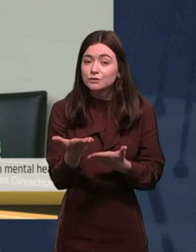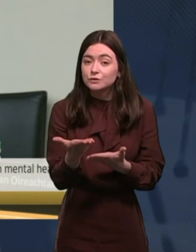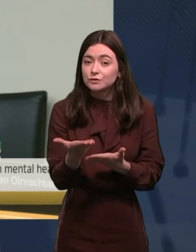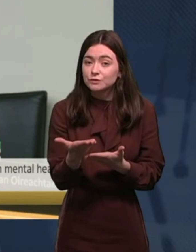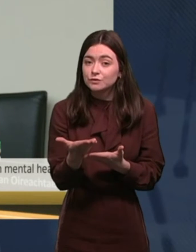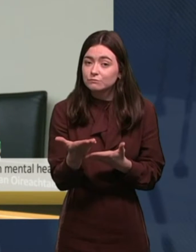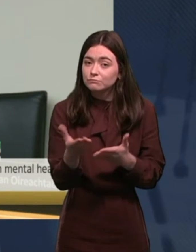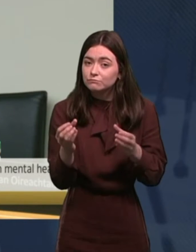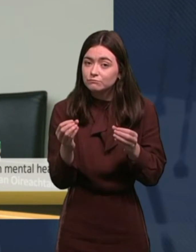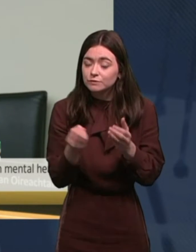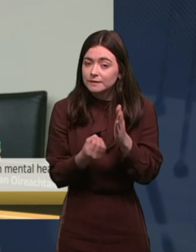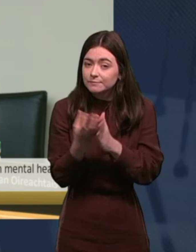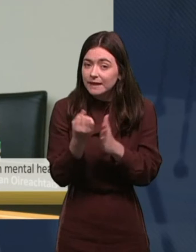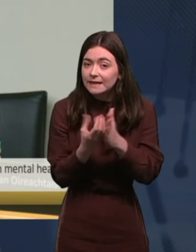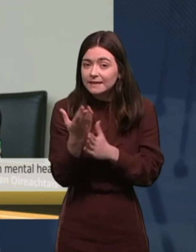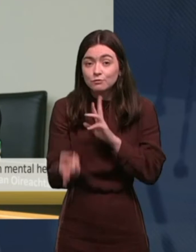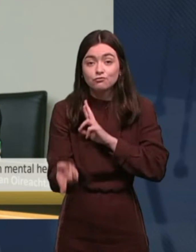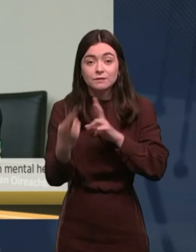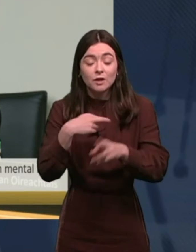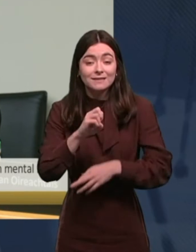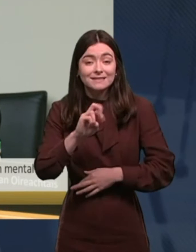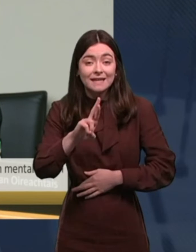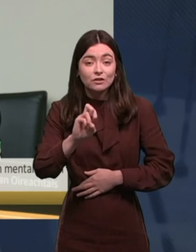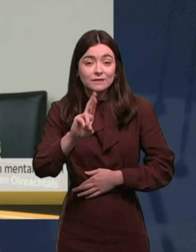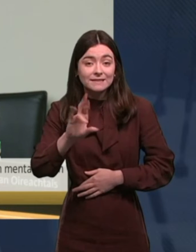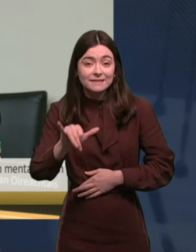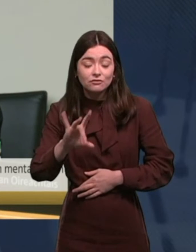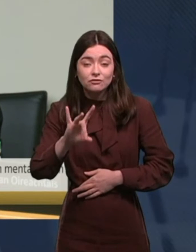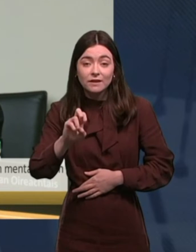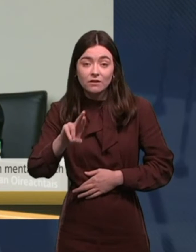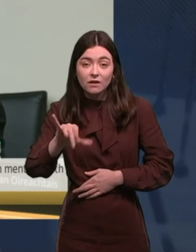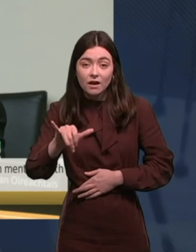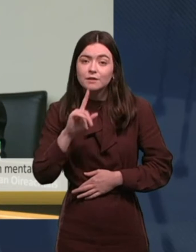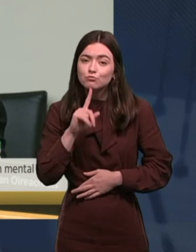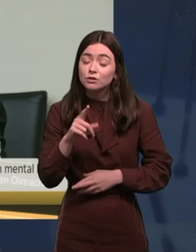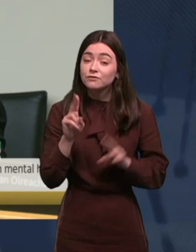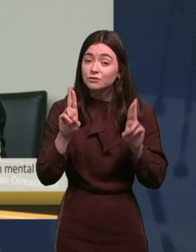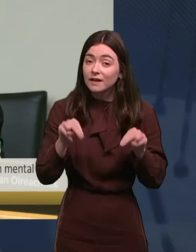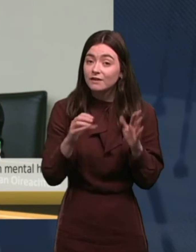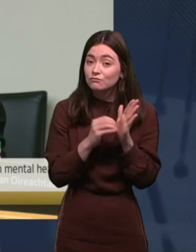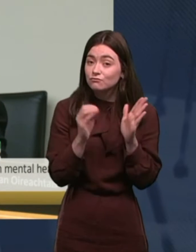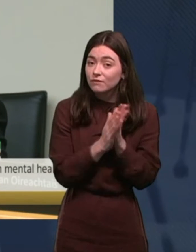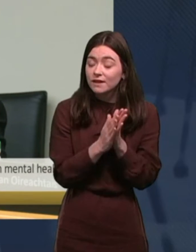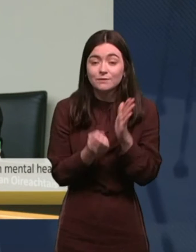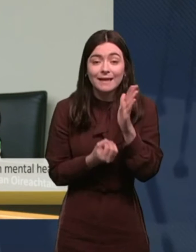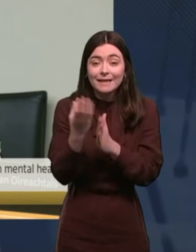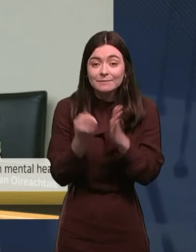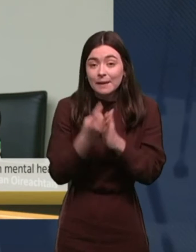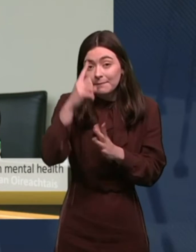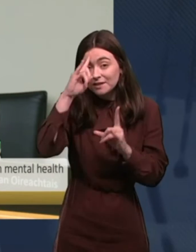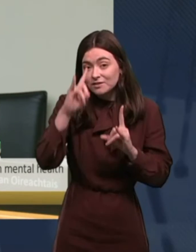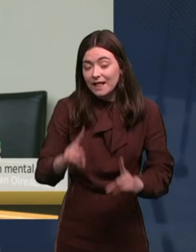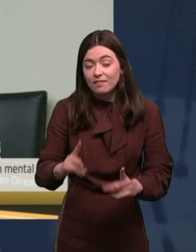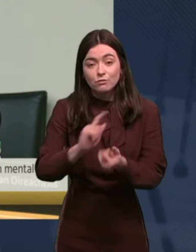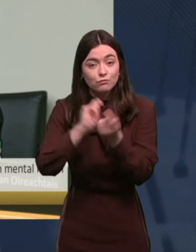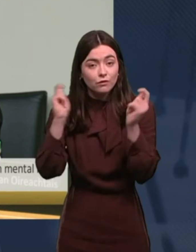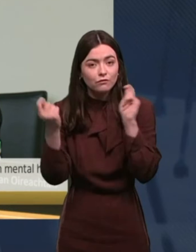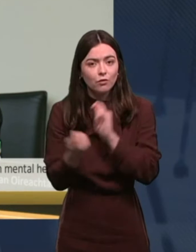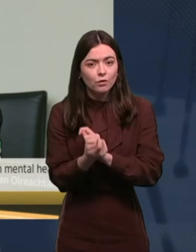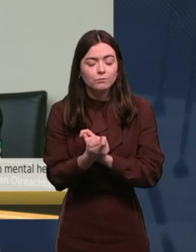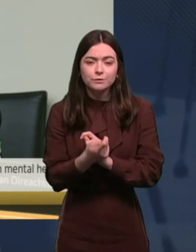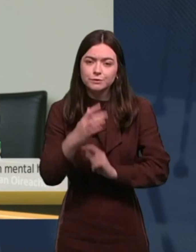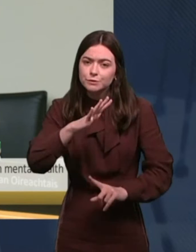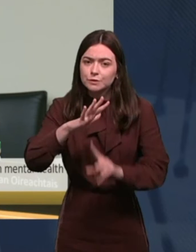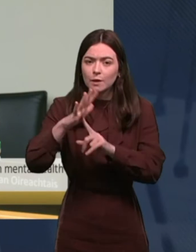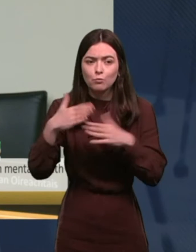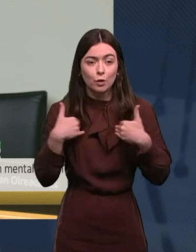to Senator Siri Carney, but I'm just wondering for the committee, if just on the record, you could outline mental health reform's key concerns with the